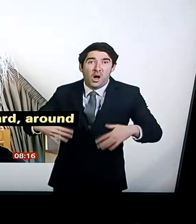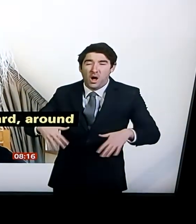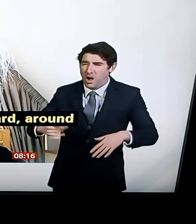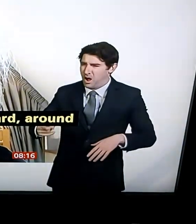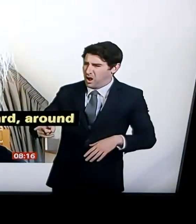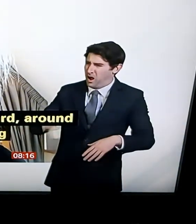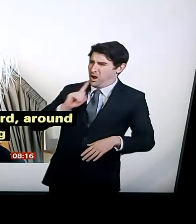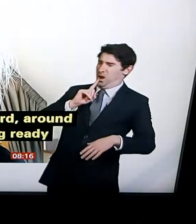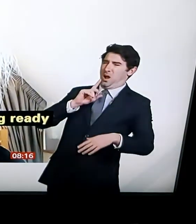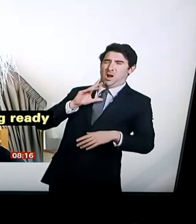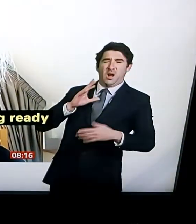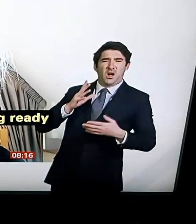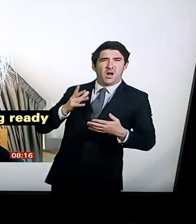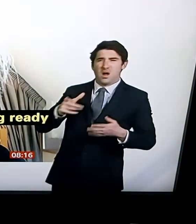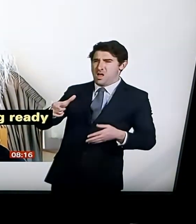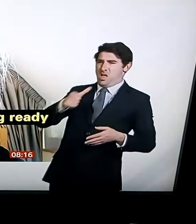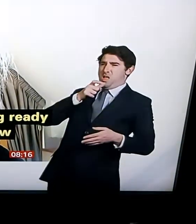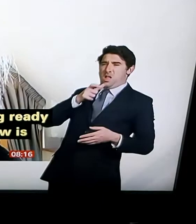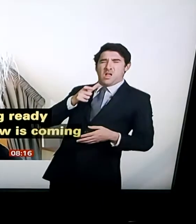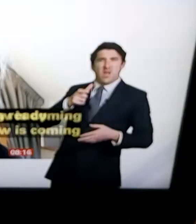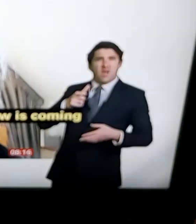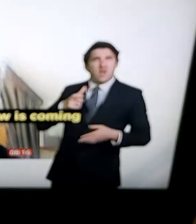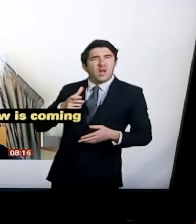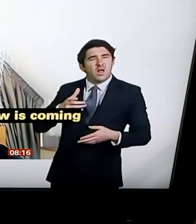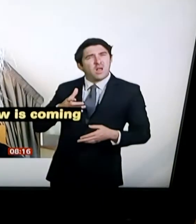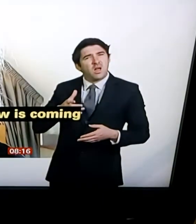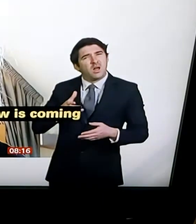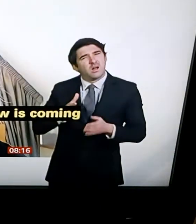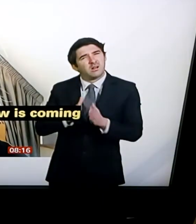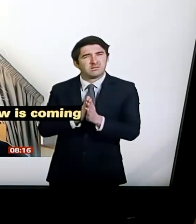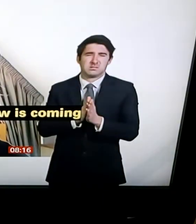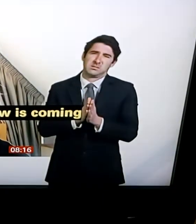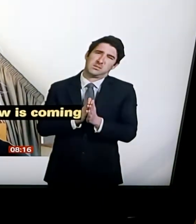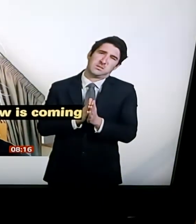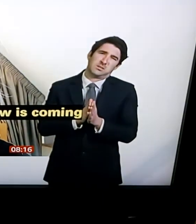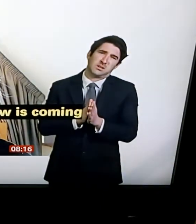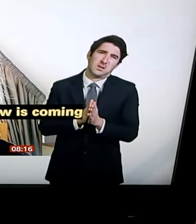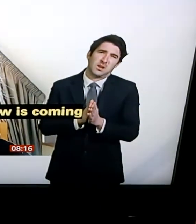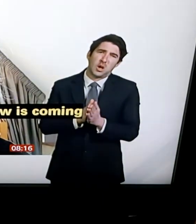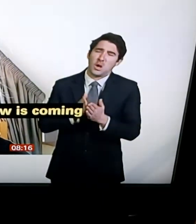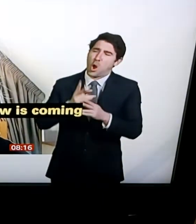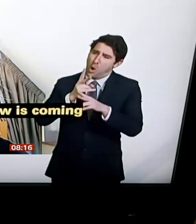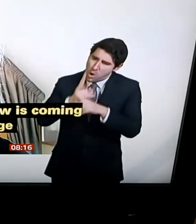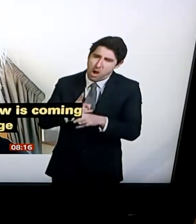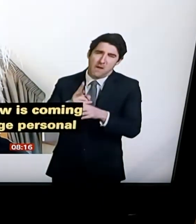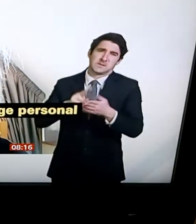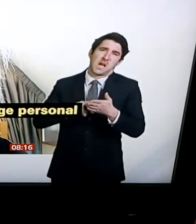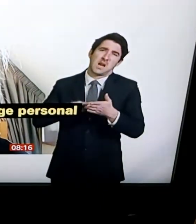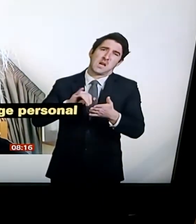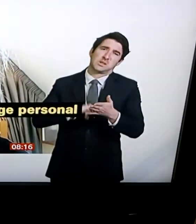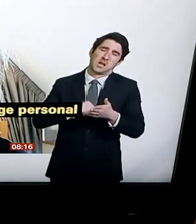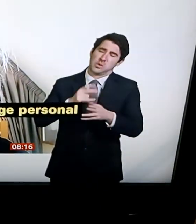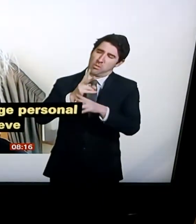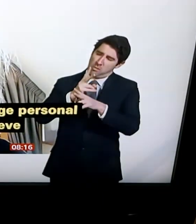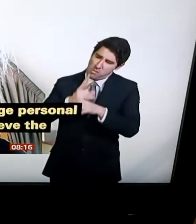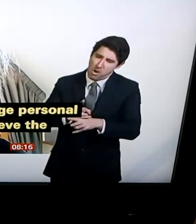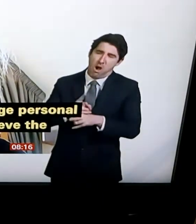we know that's coming, and they're working so hard. And I have a huge personal thanks to them. And indeed, I believe the nation has a